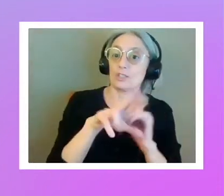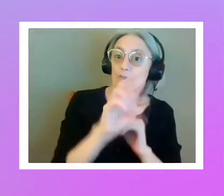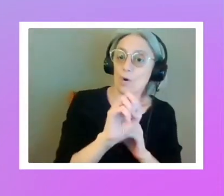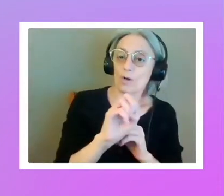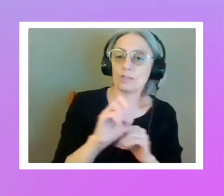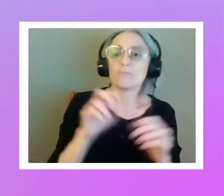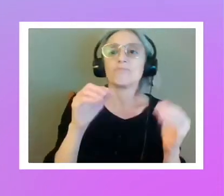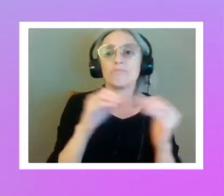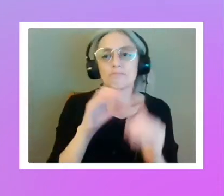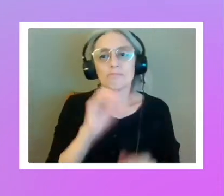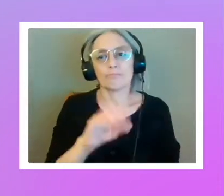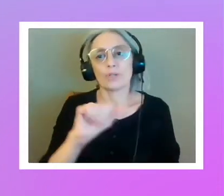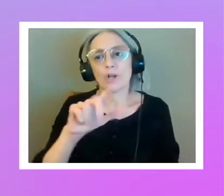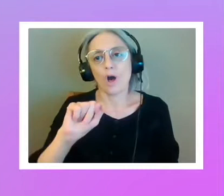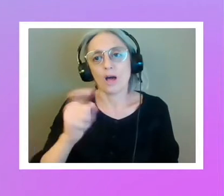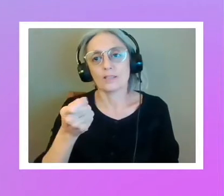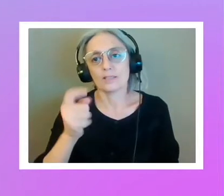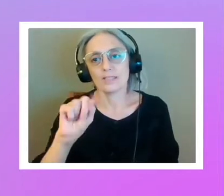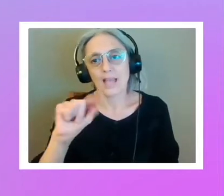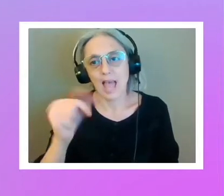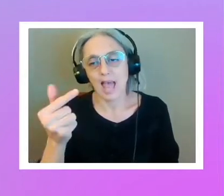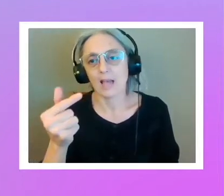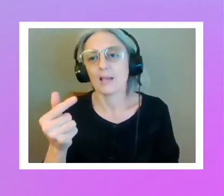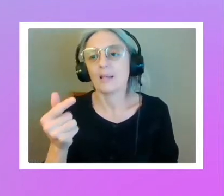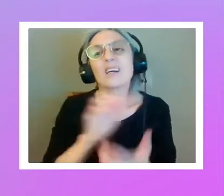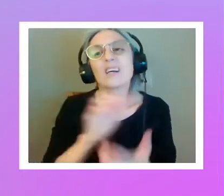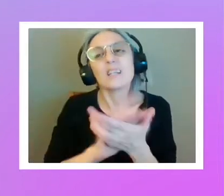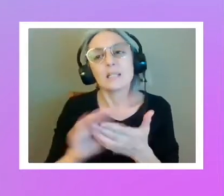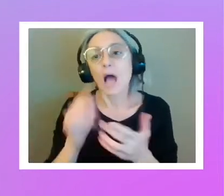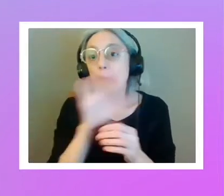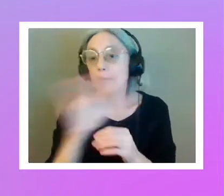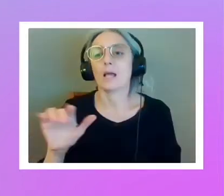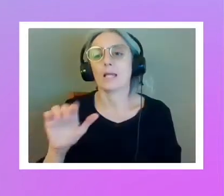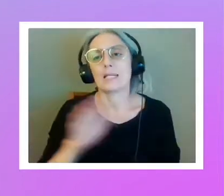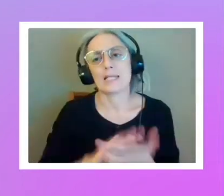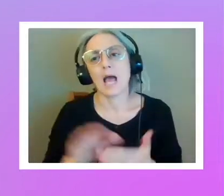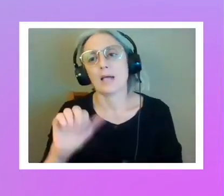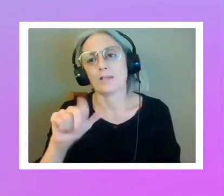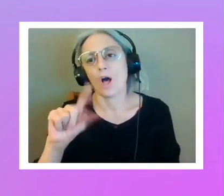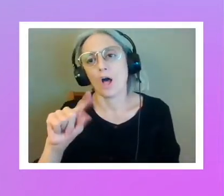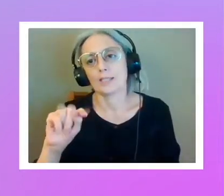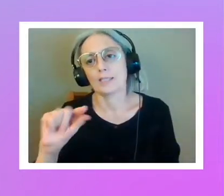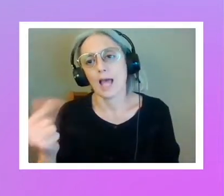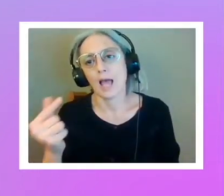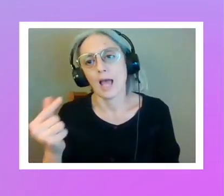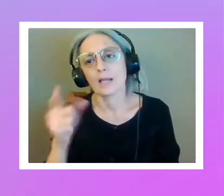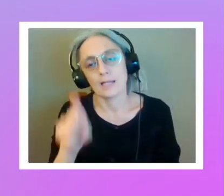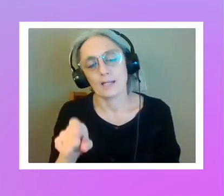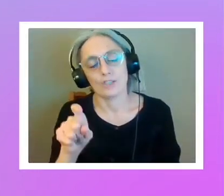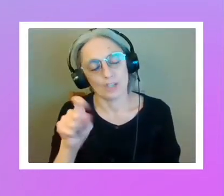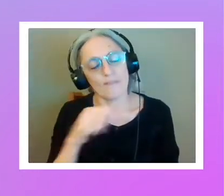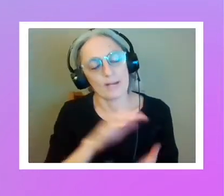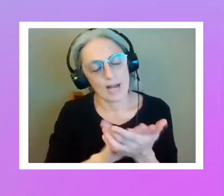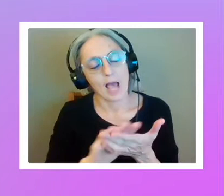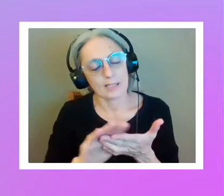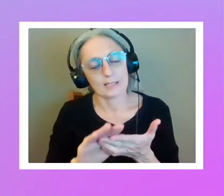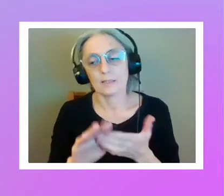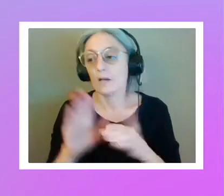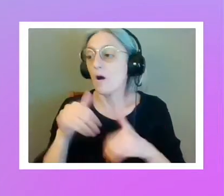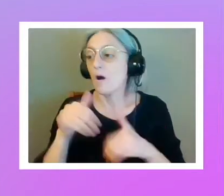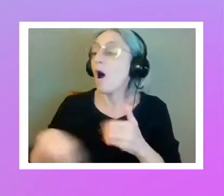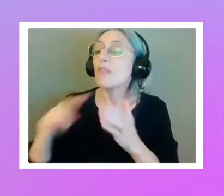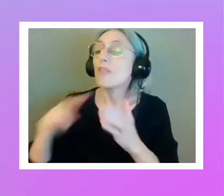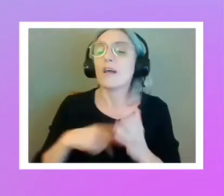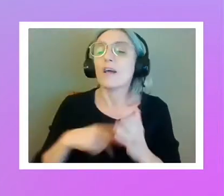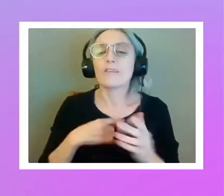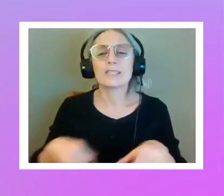I want a good alt tag. I want a really nice alt tag because I want all of our readers to have that exact same experience